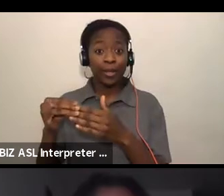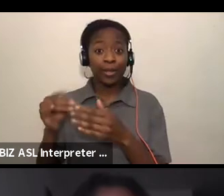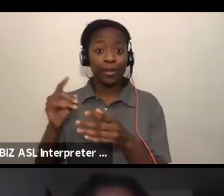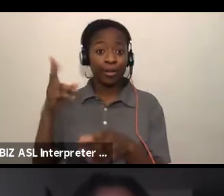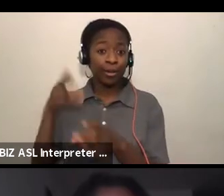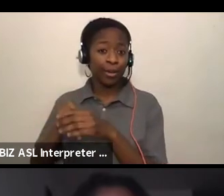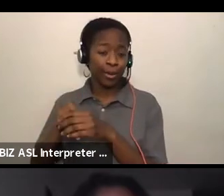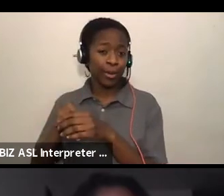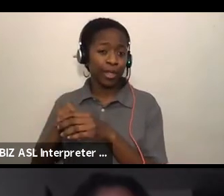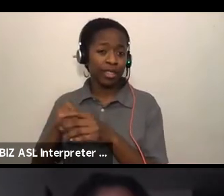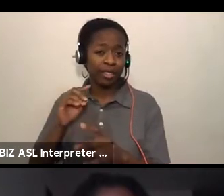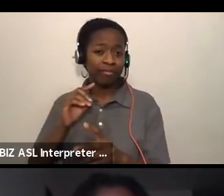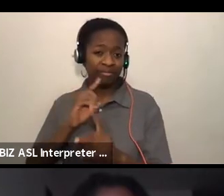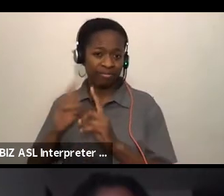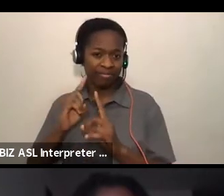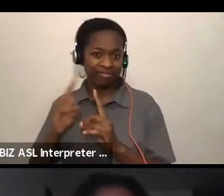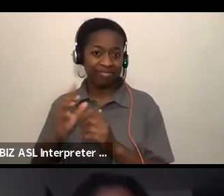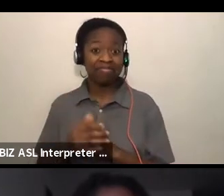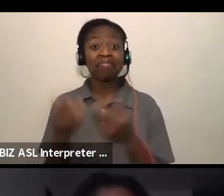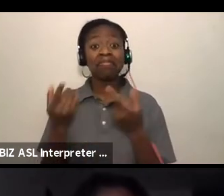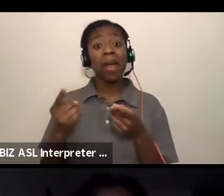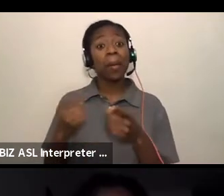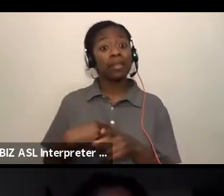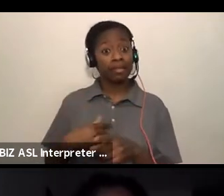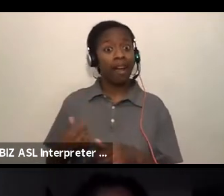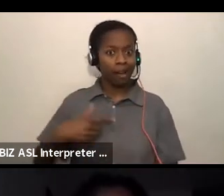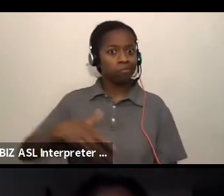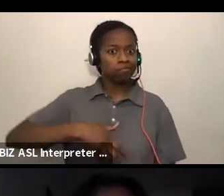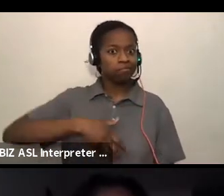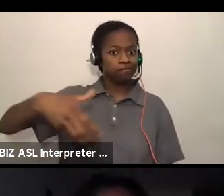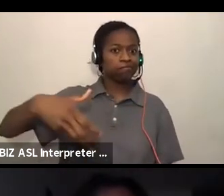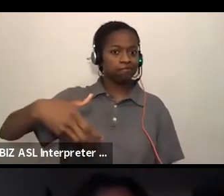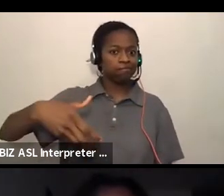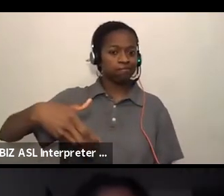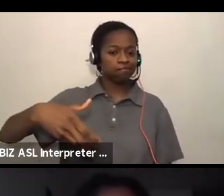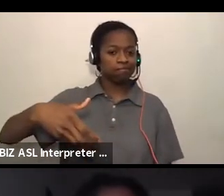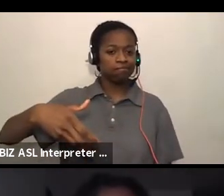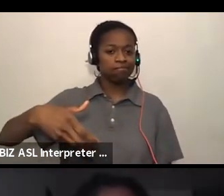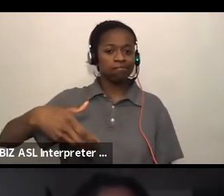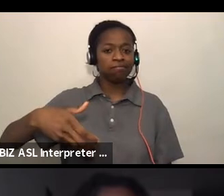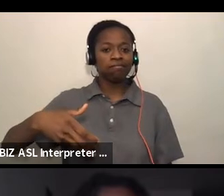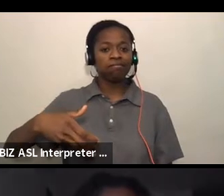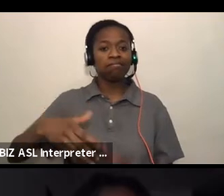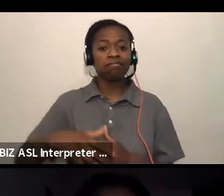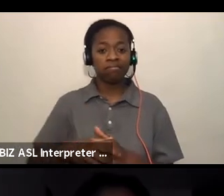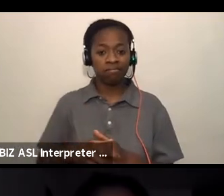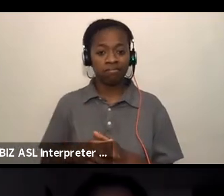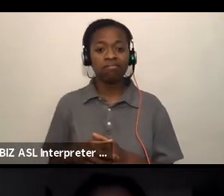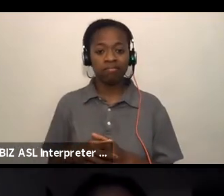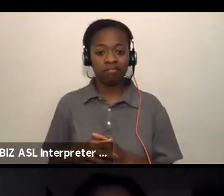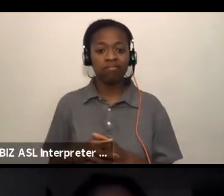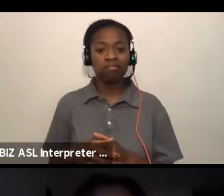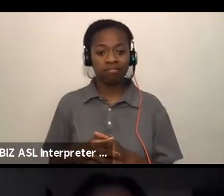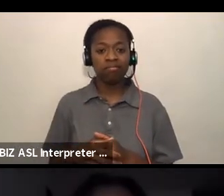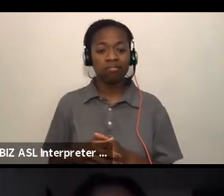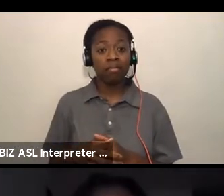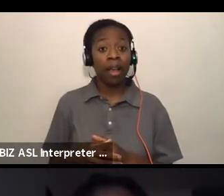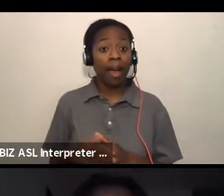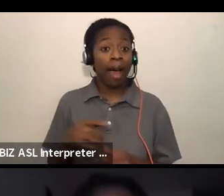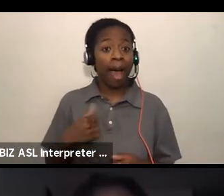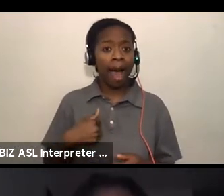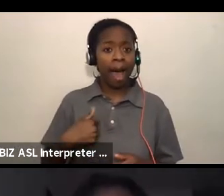I came back pregnant and I asked the people that I have been creating with here in the Twin Cities,